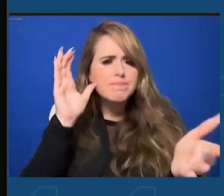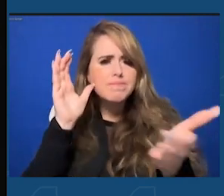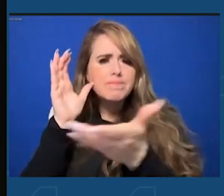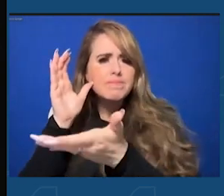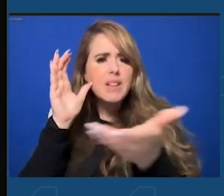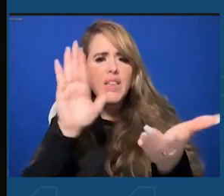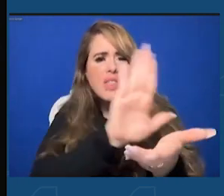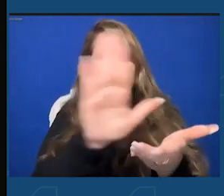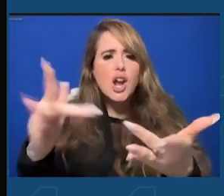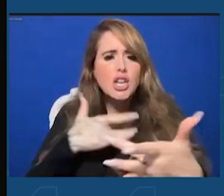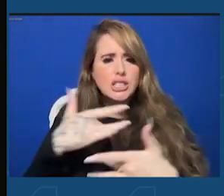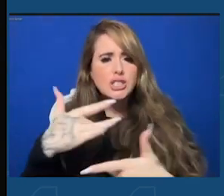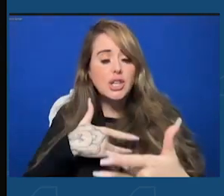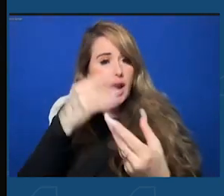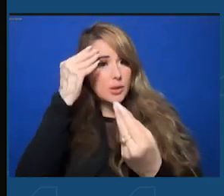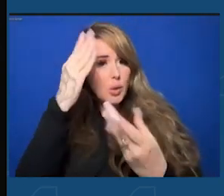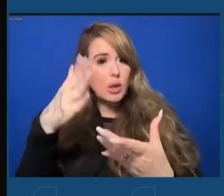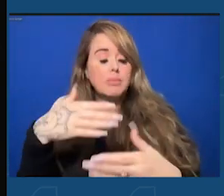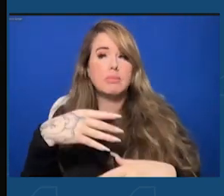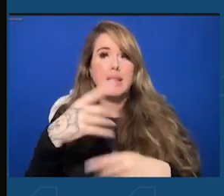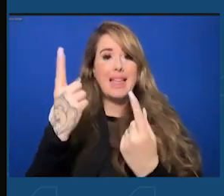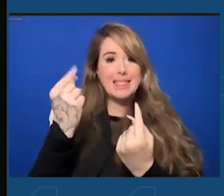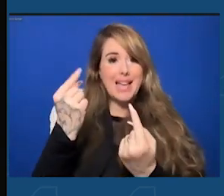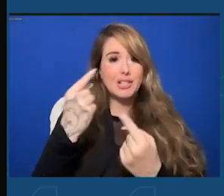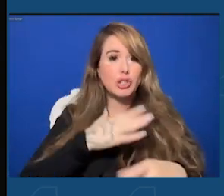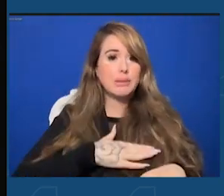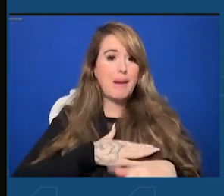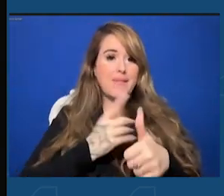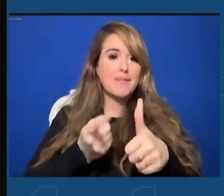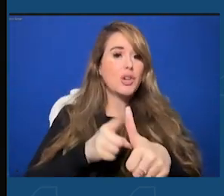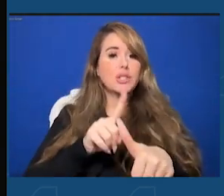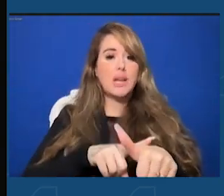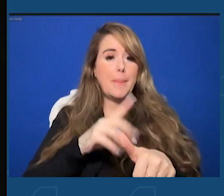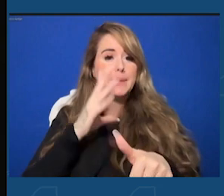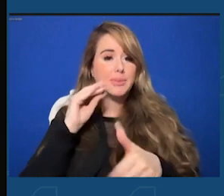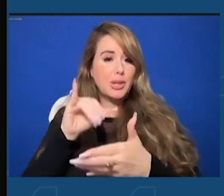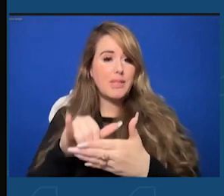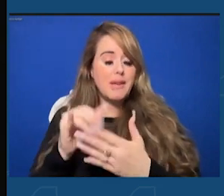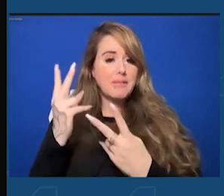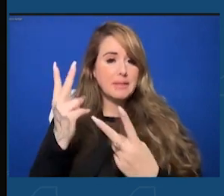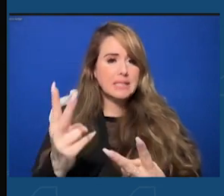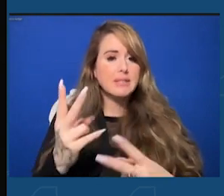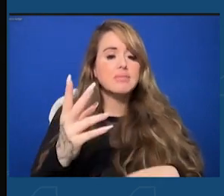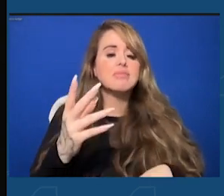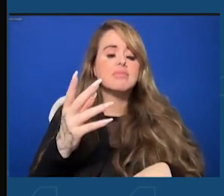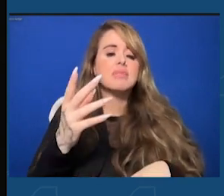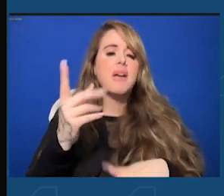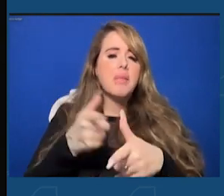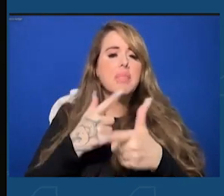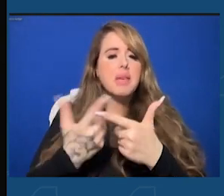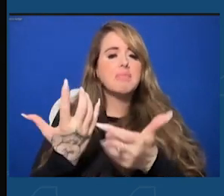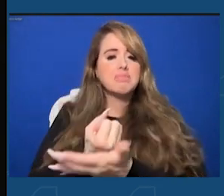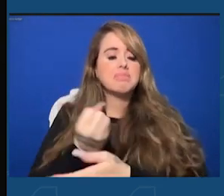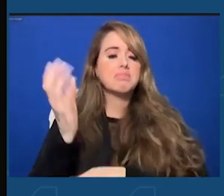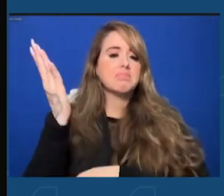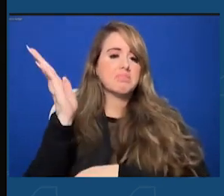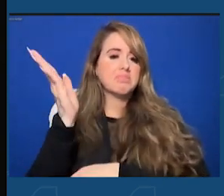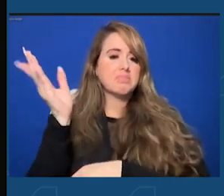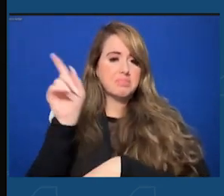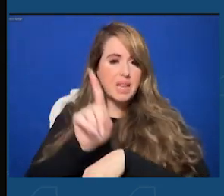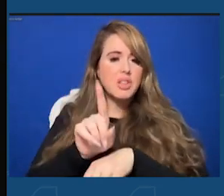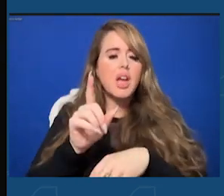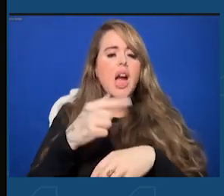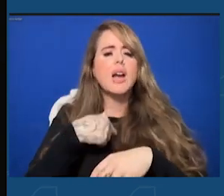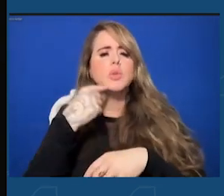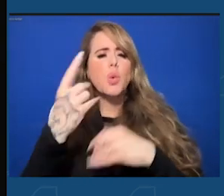my next Day This Day, because last year was my first time doing it, I said we can also prioritize more. And I want Commissioner Ball to go into